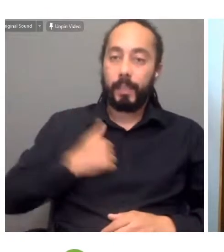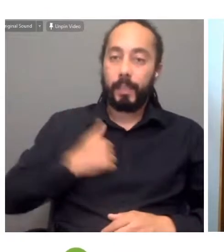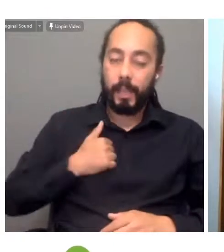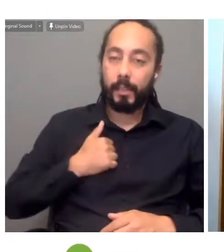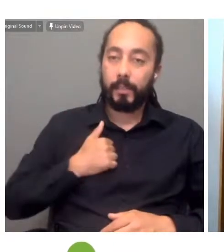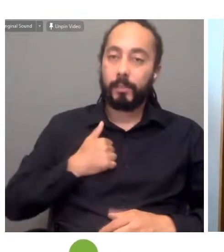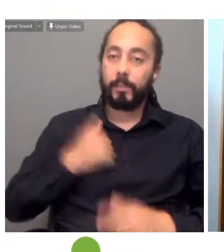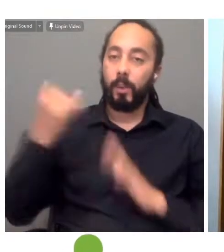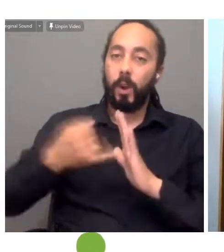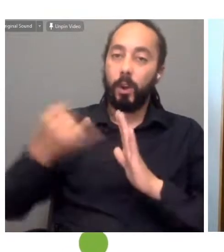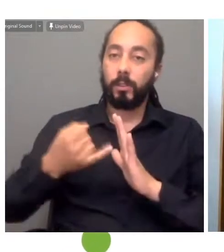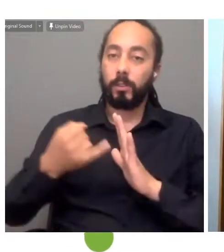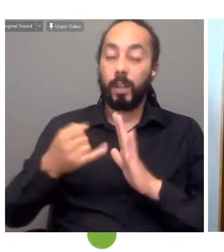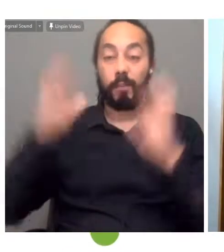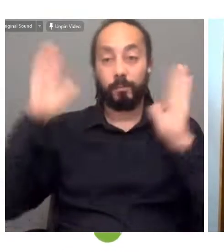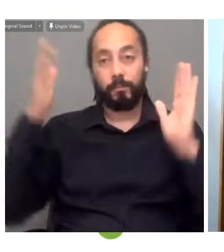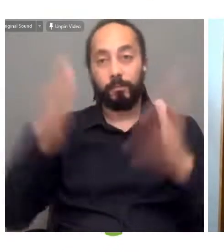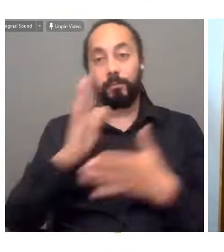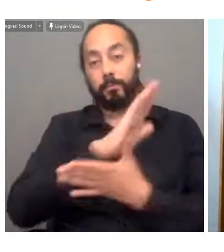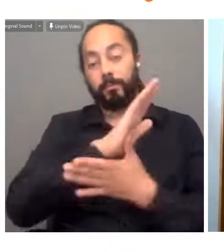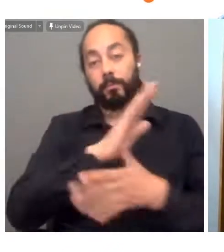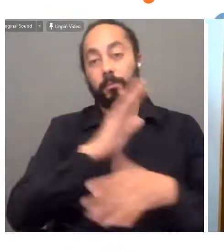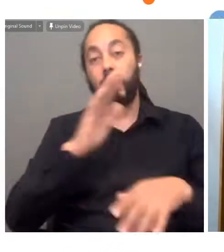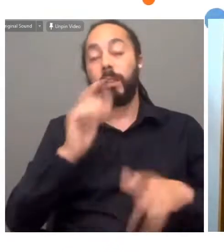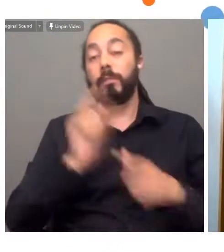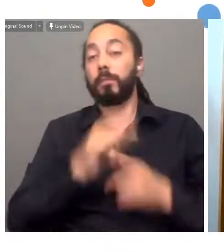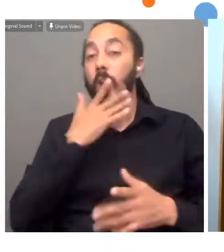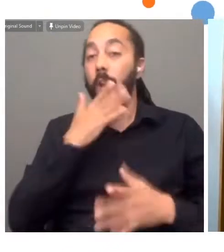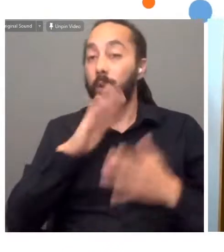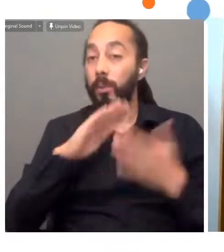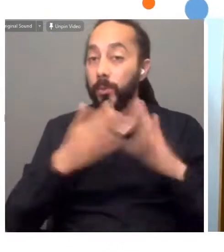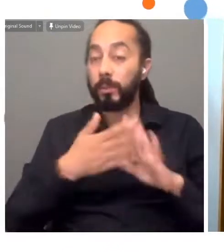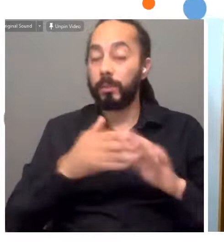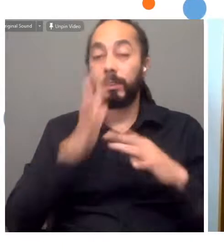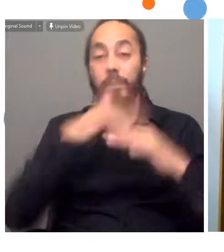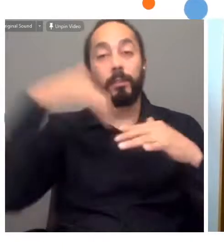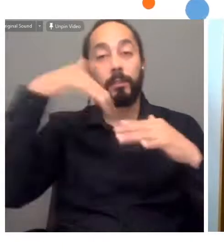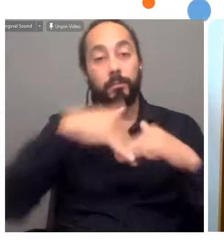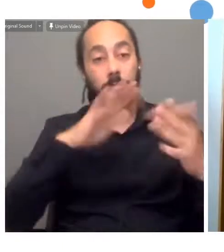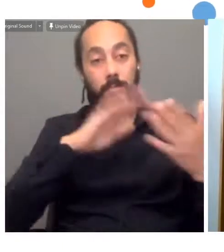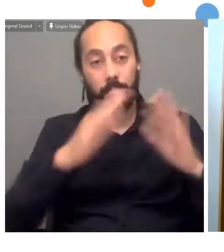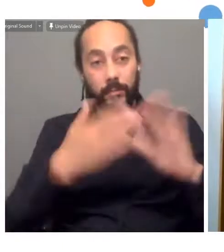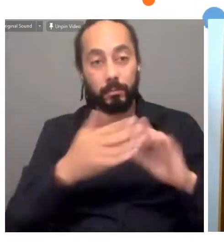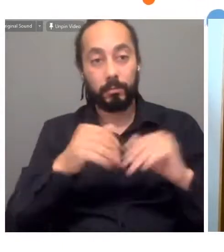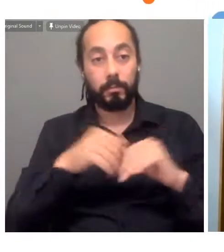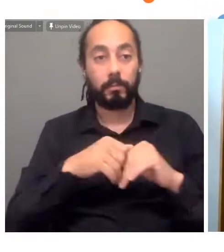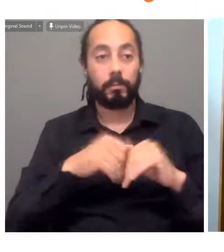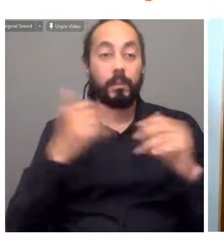Indigenous production, racialized communities, underrepresented communities,